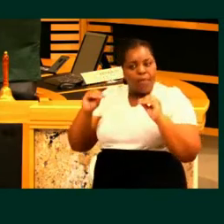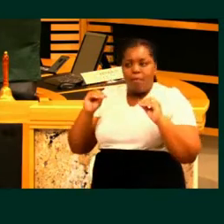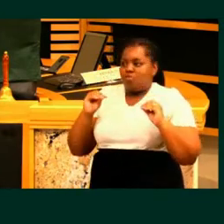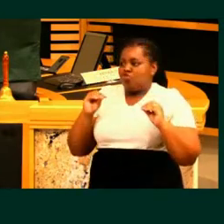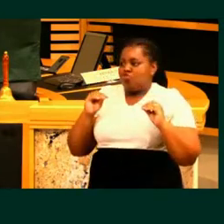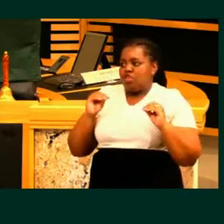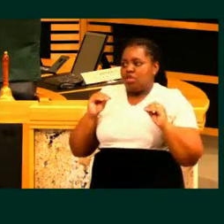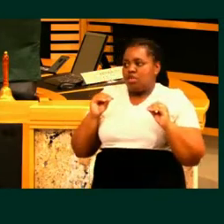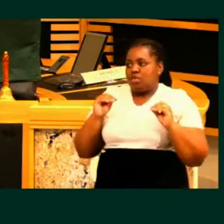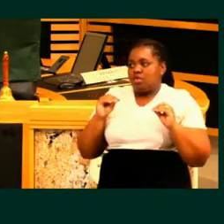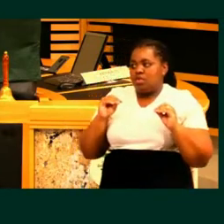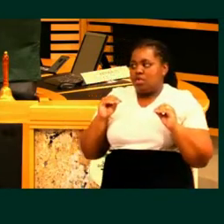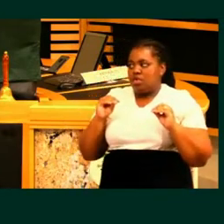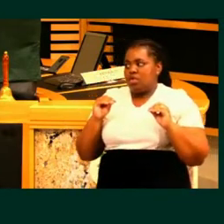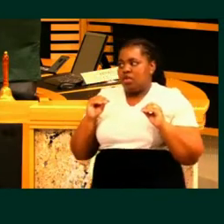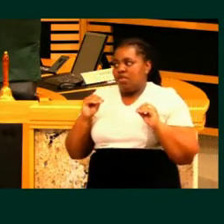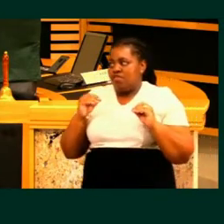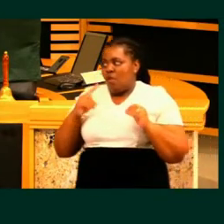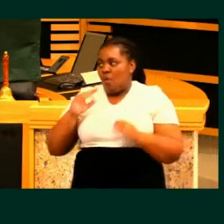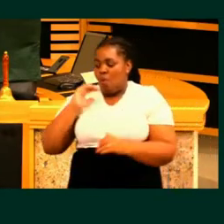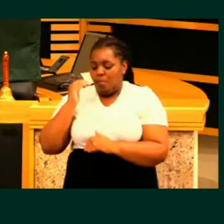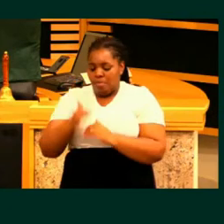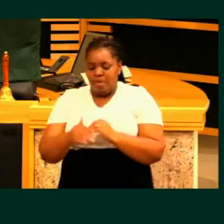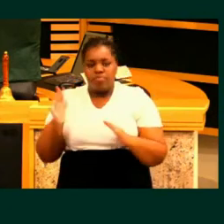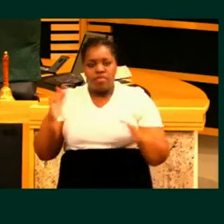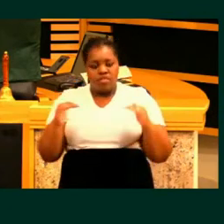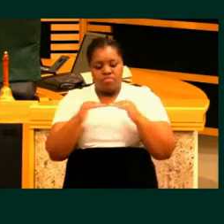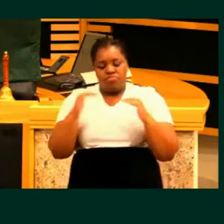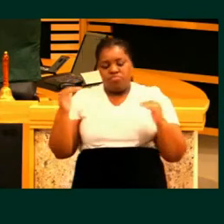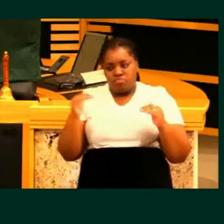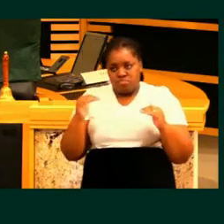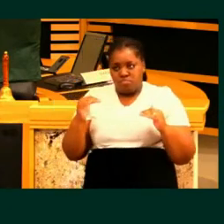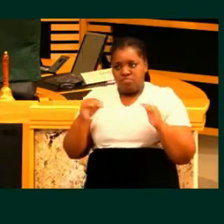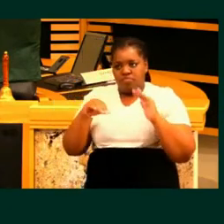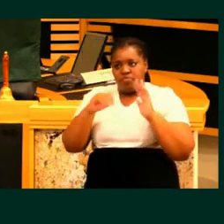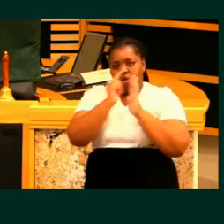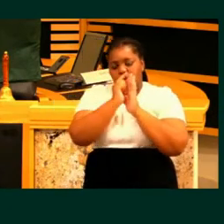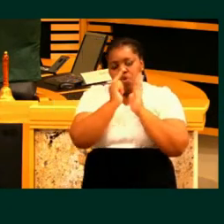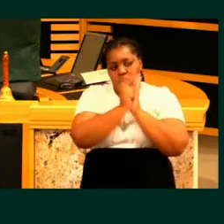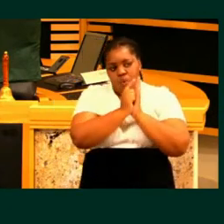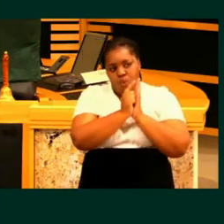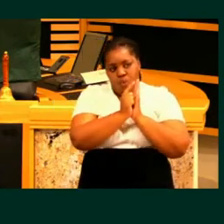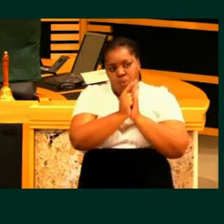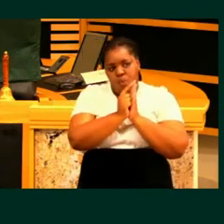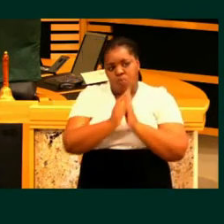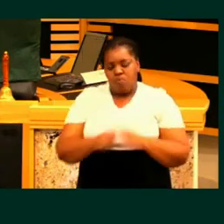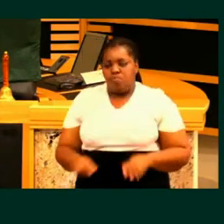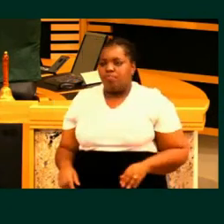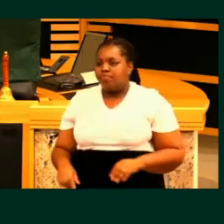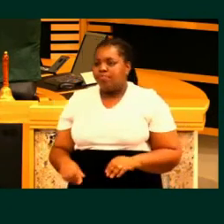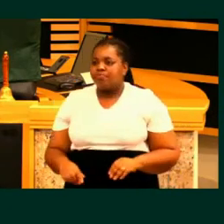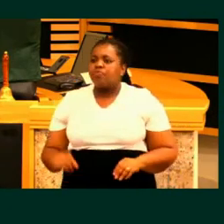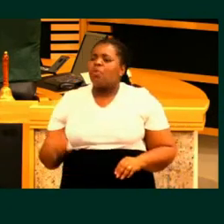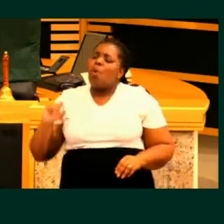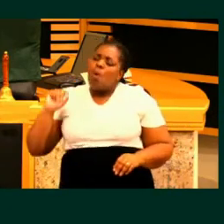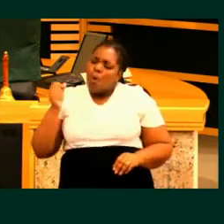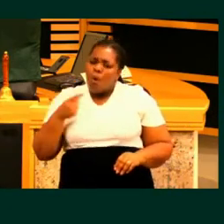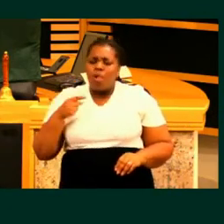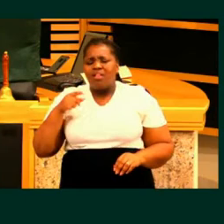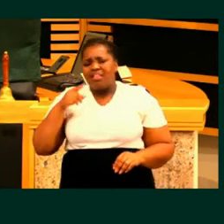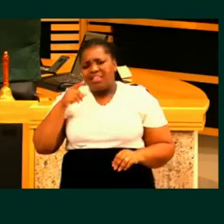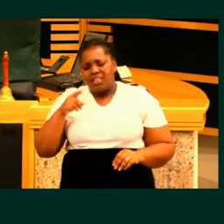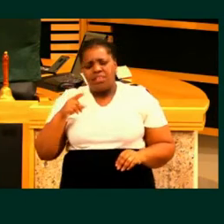promotion of equity and prevention of unfair Discrimination Act amongst others all these pieces of